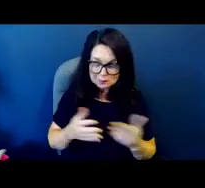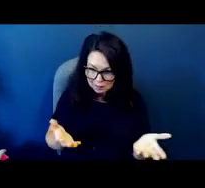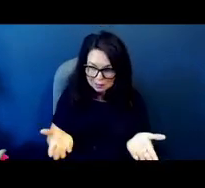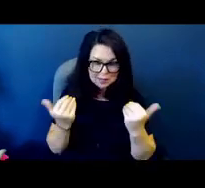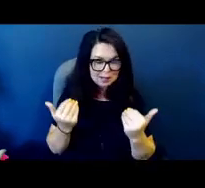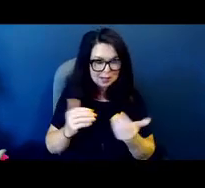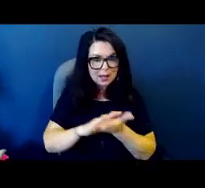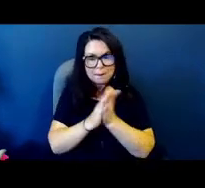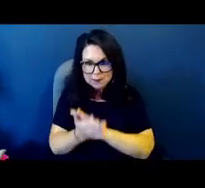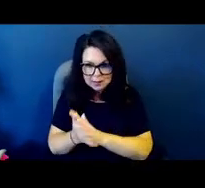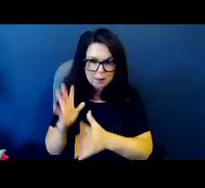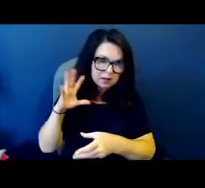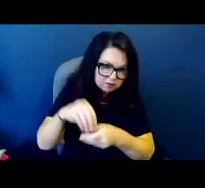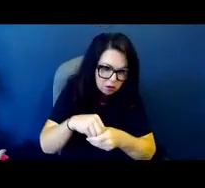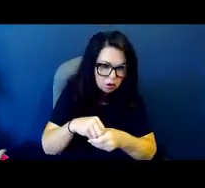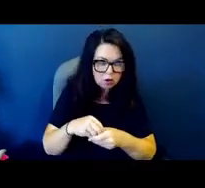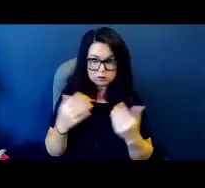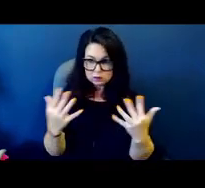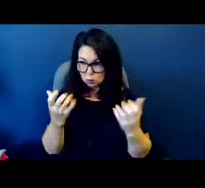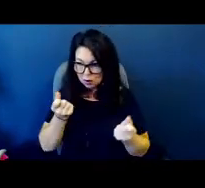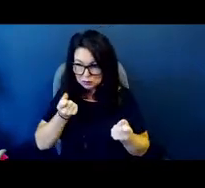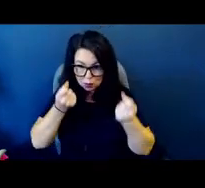you want to understand what